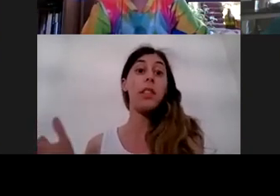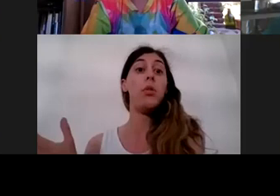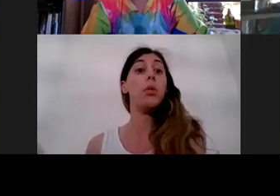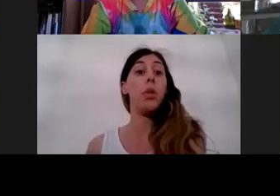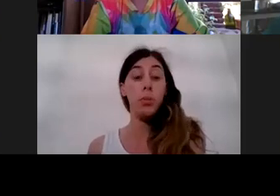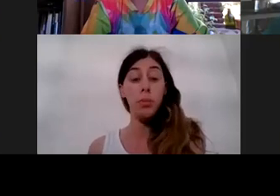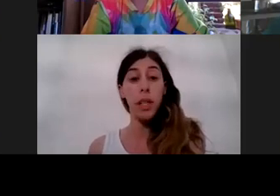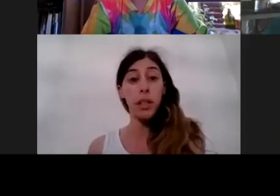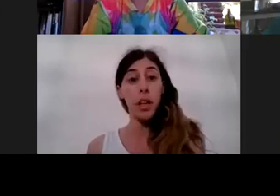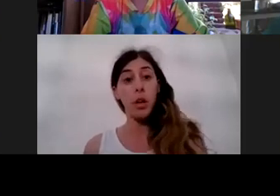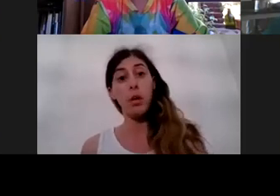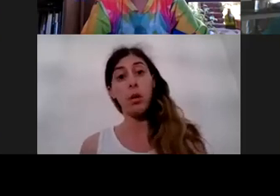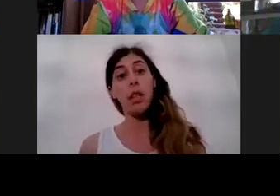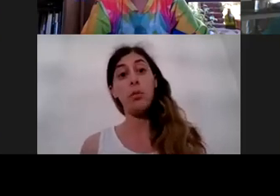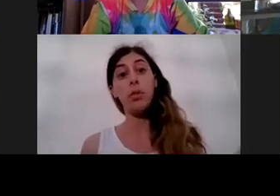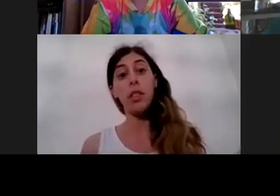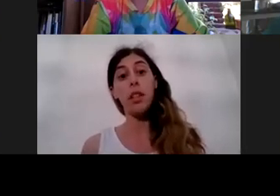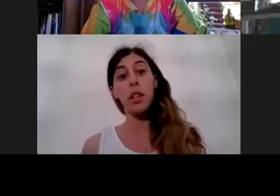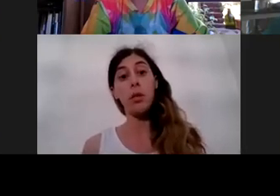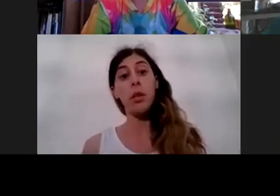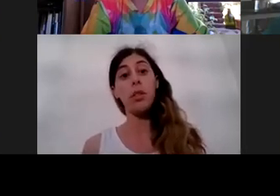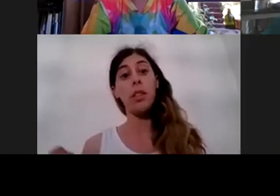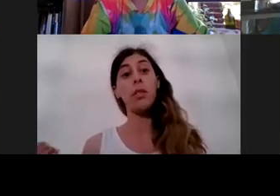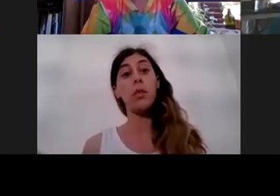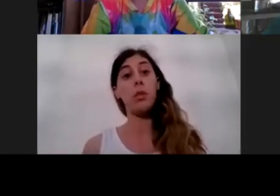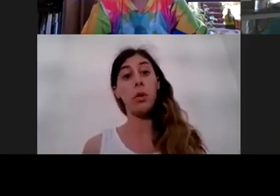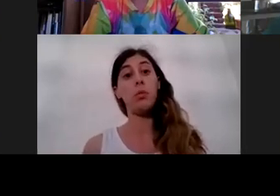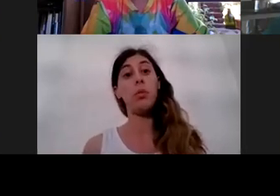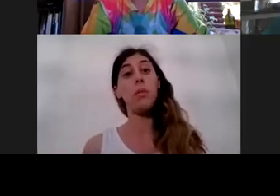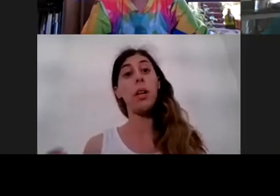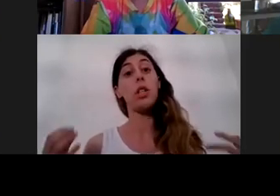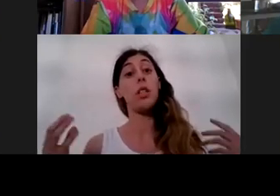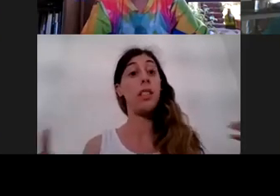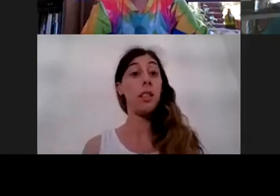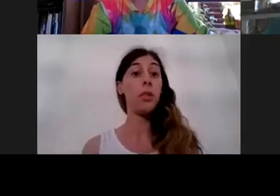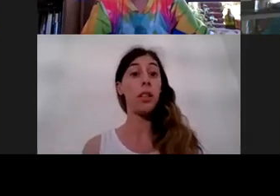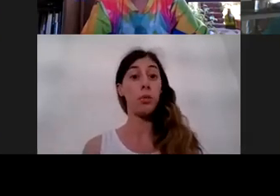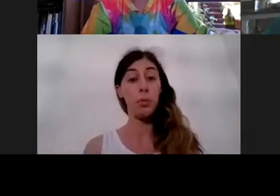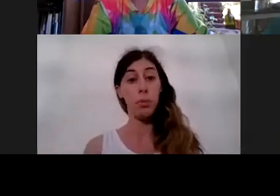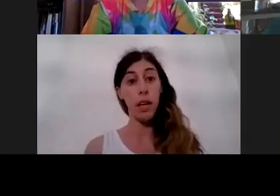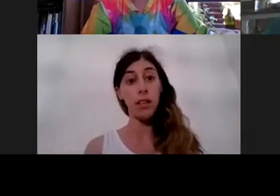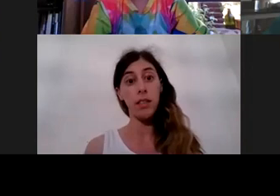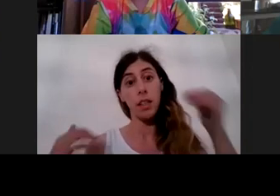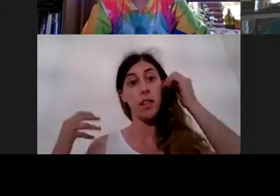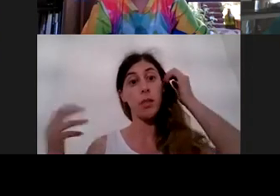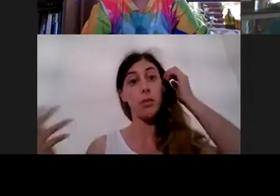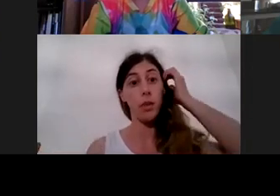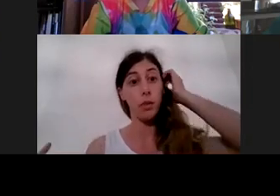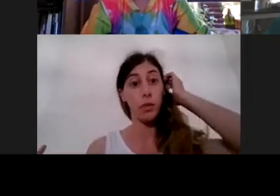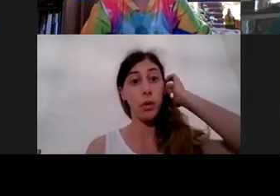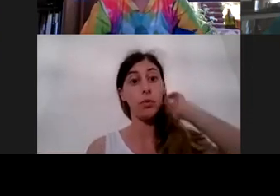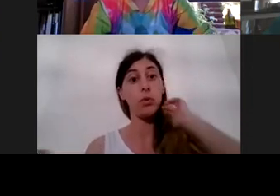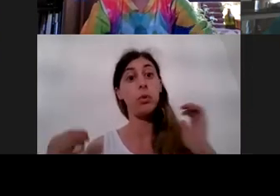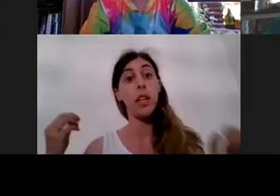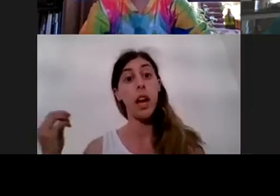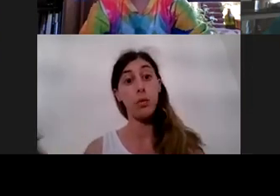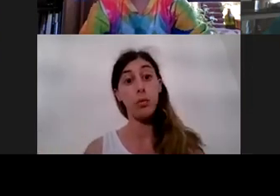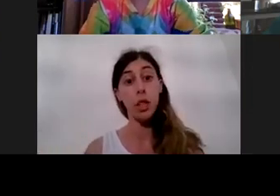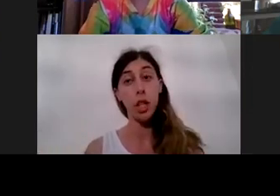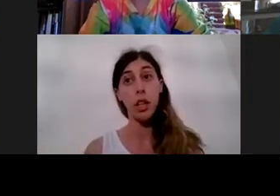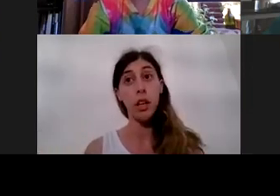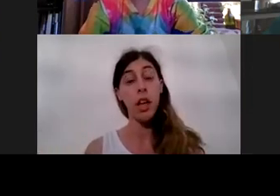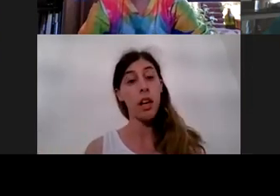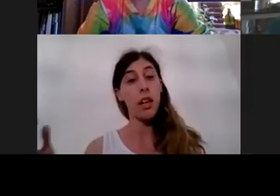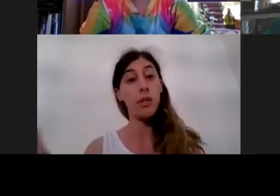we provide training for medical doctors, social workers, and the public in general.